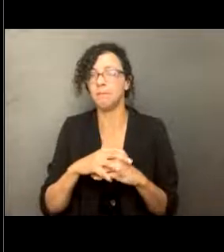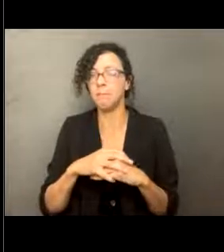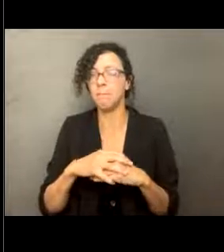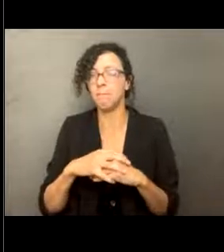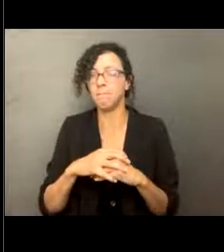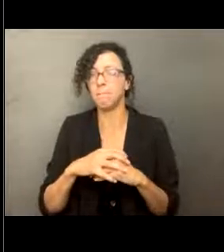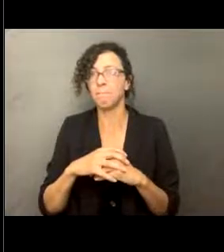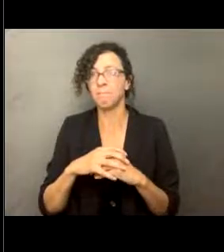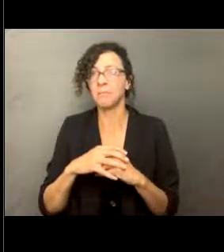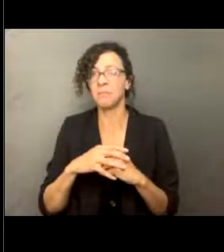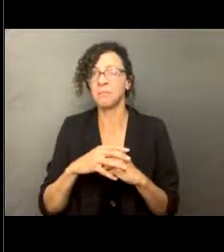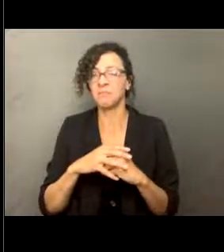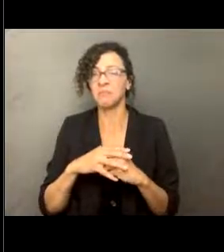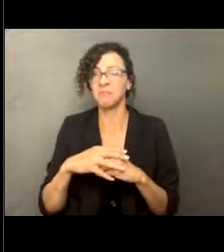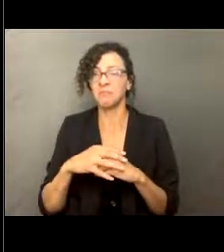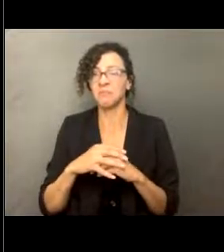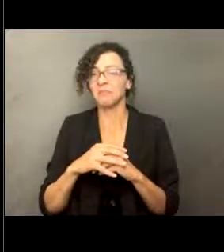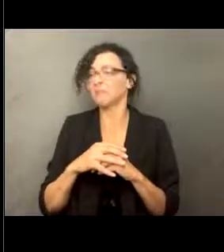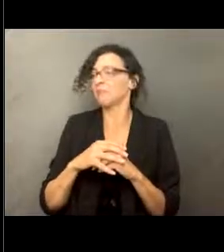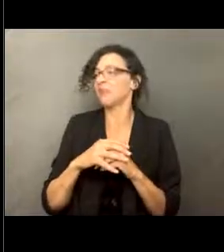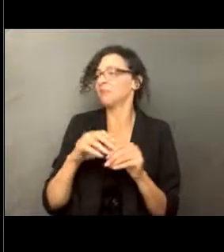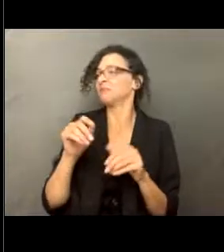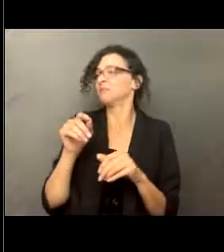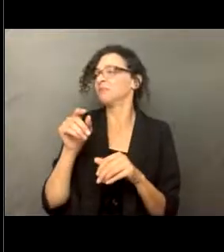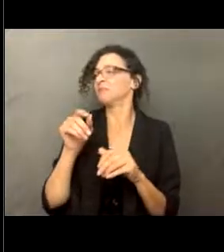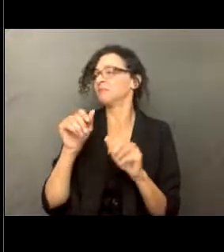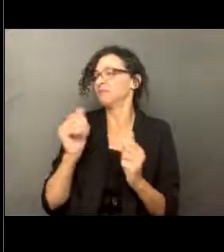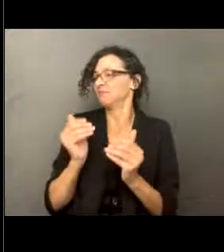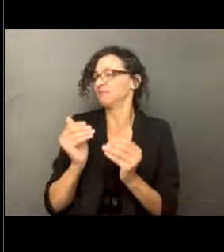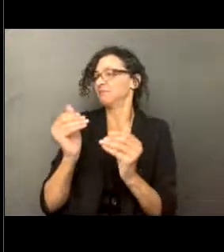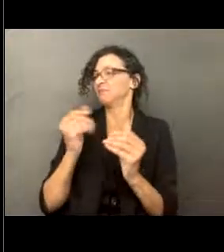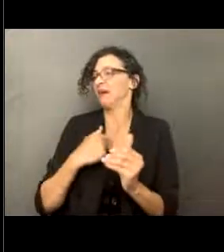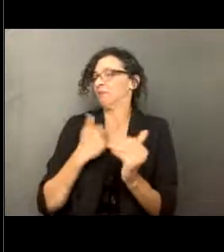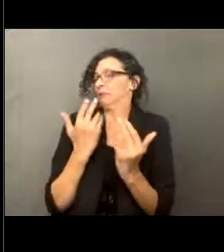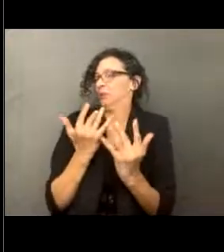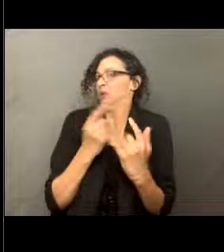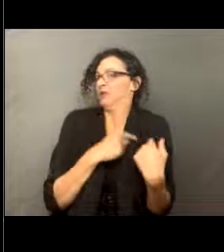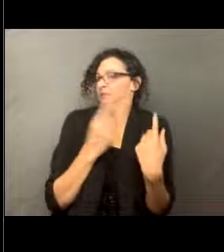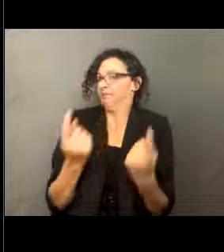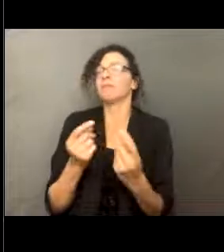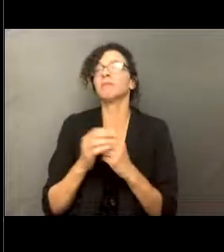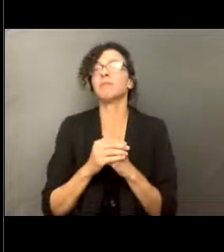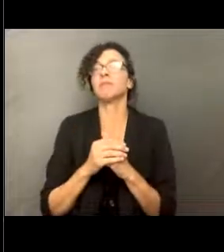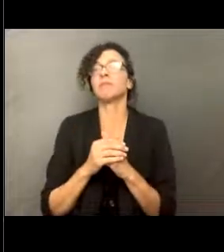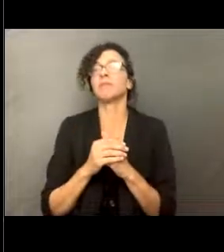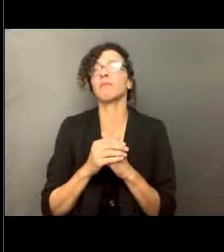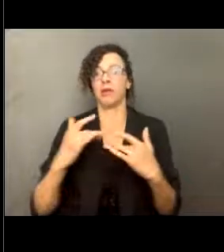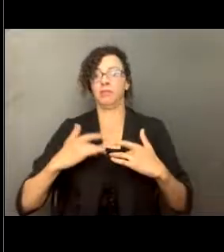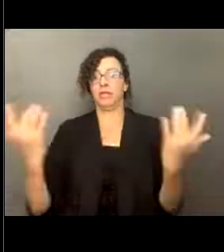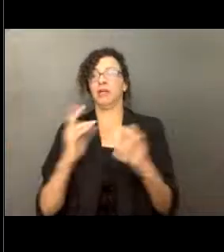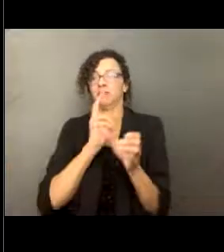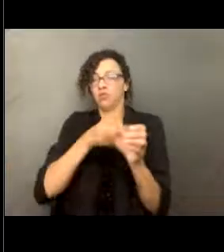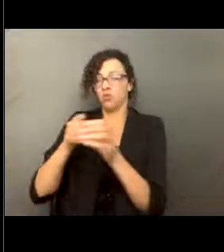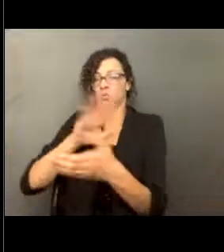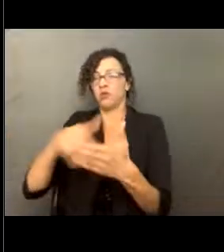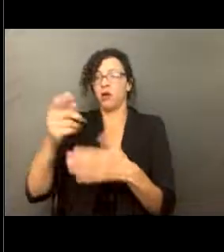Great, Sequoia. thank you. Yes. I've been waiting. I'm delighted to join you all today. Thank you so